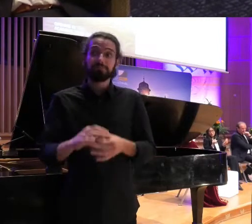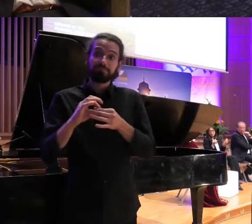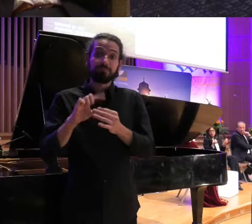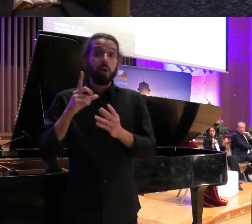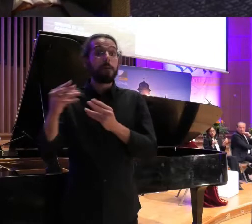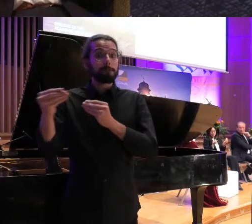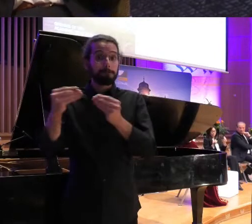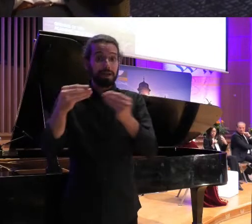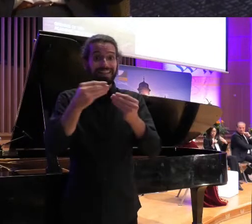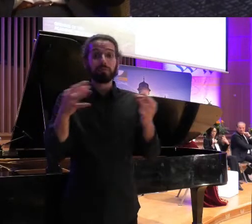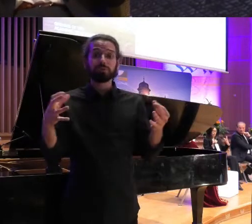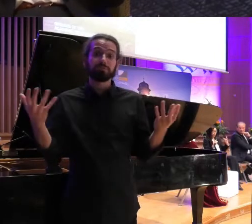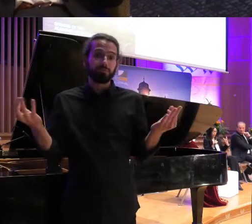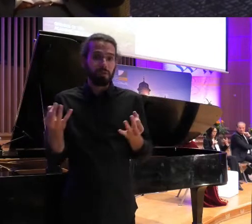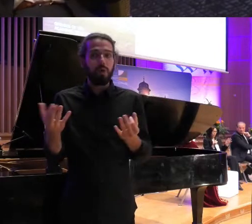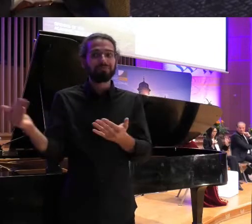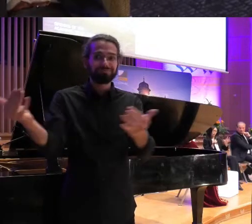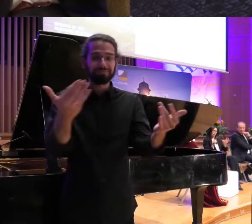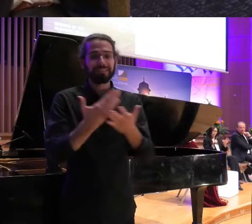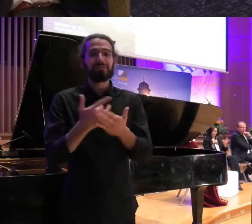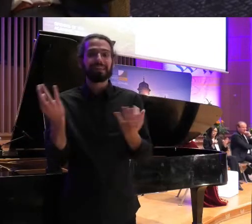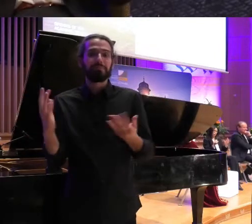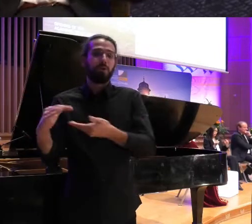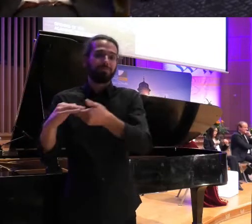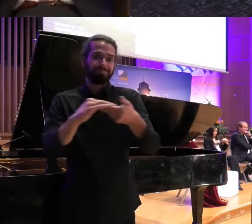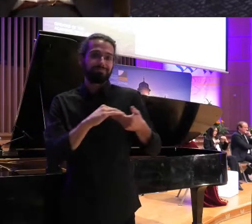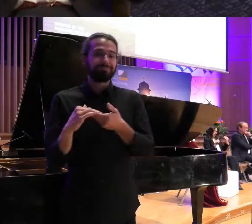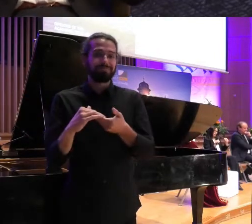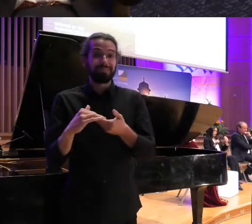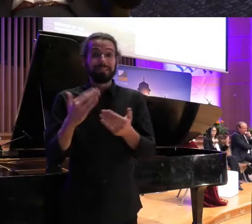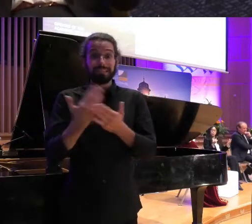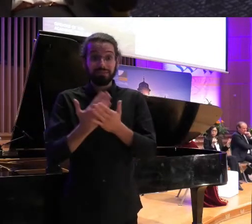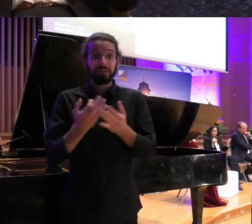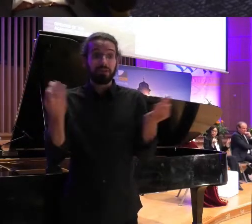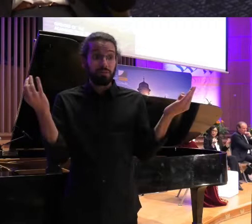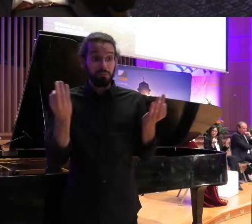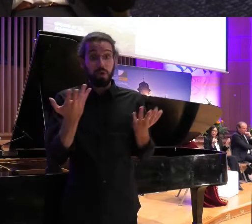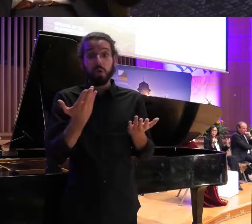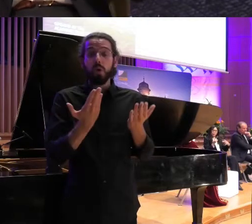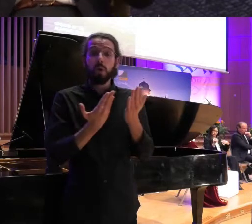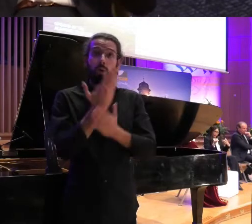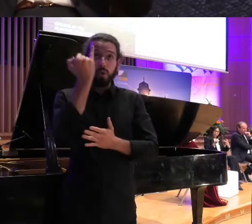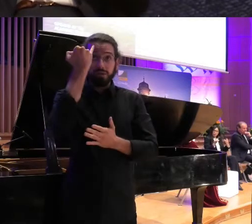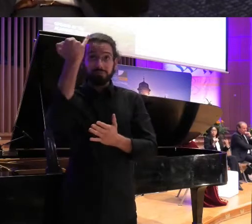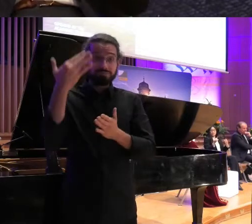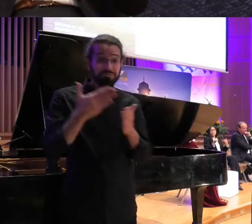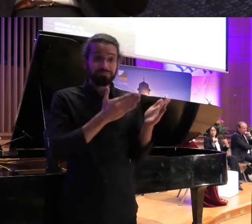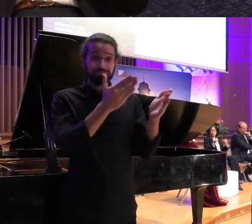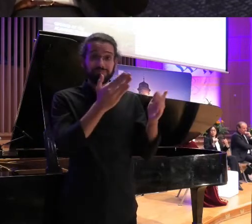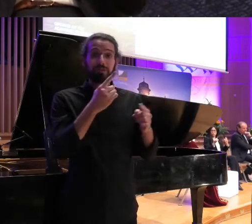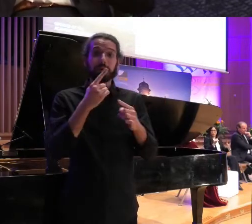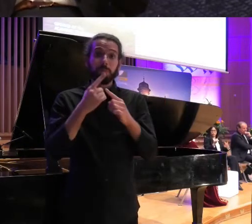standard. So that's where the combination of creating a new way of thinking plus